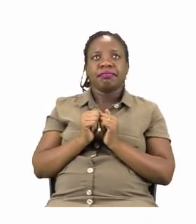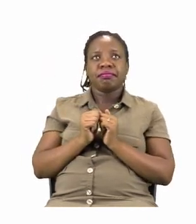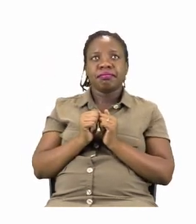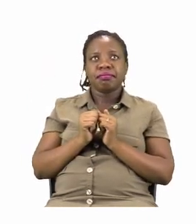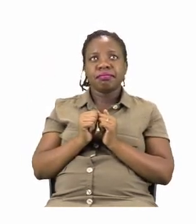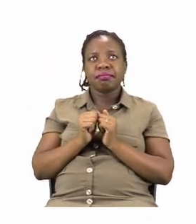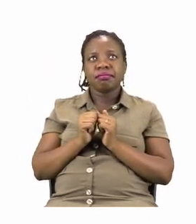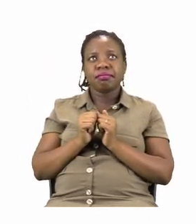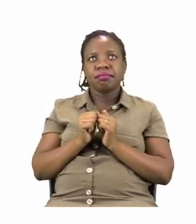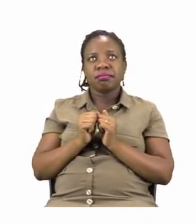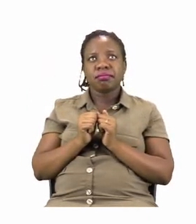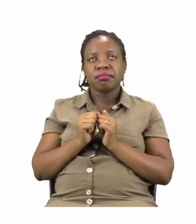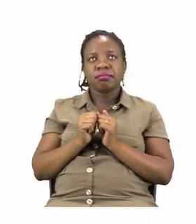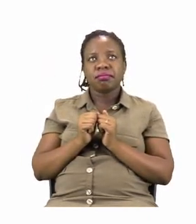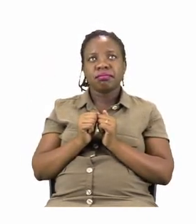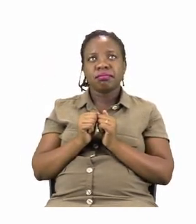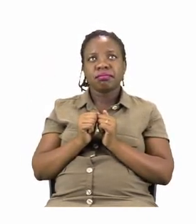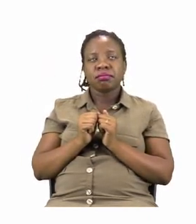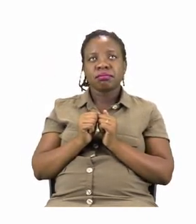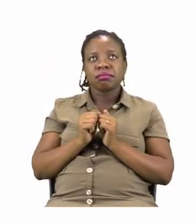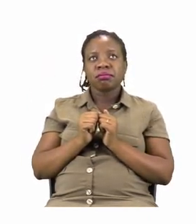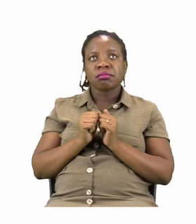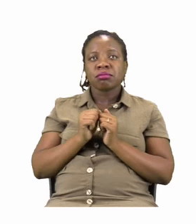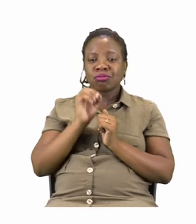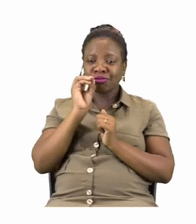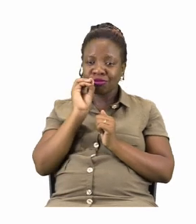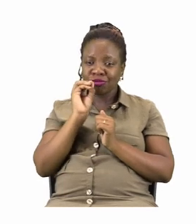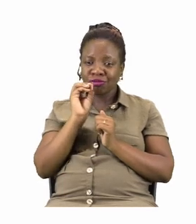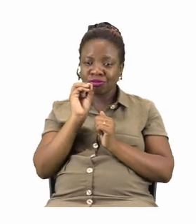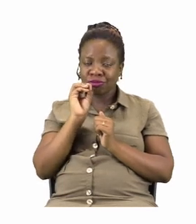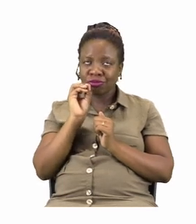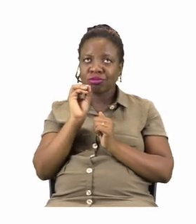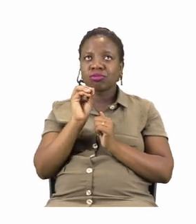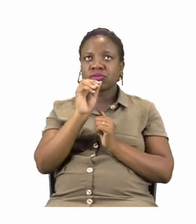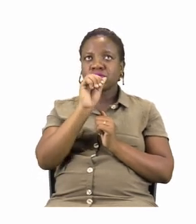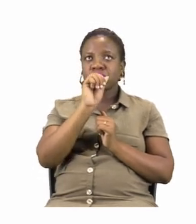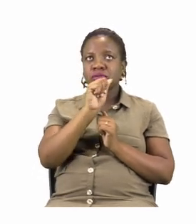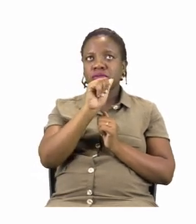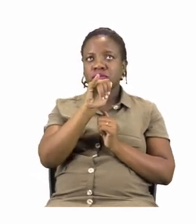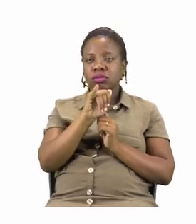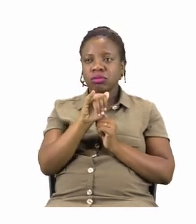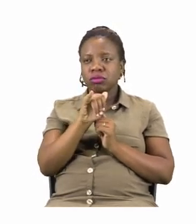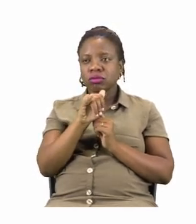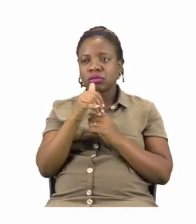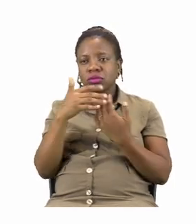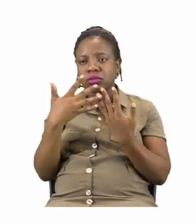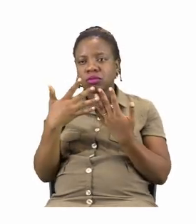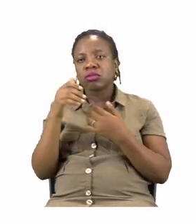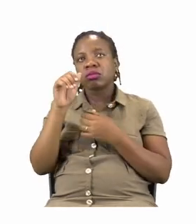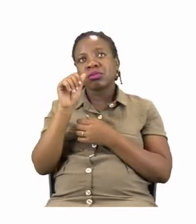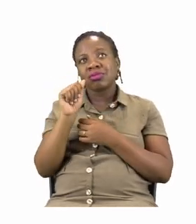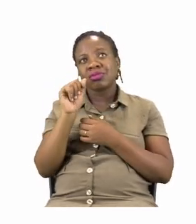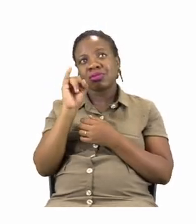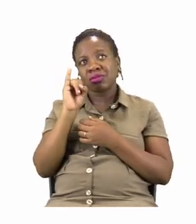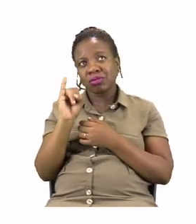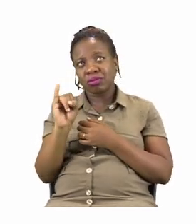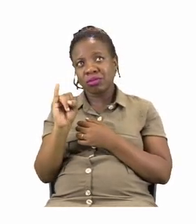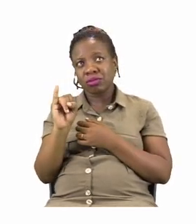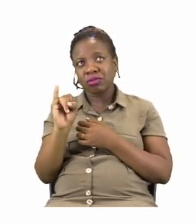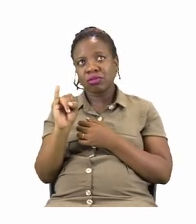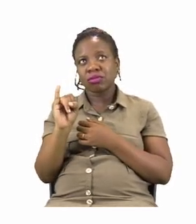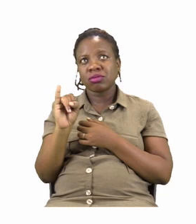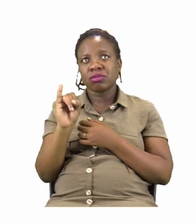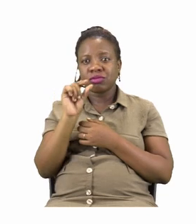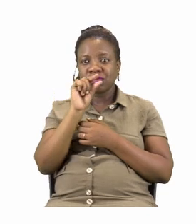fill in A, AY or A, AI to complete